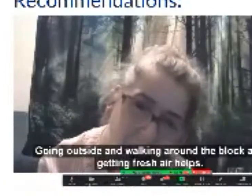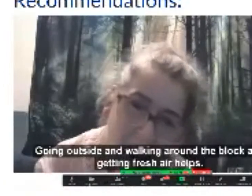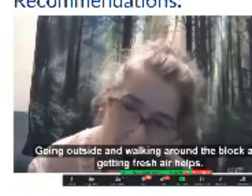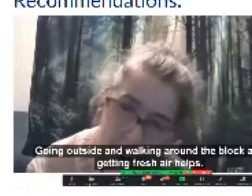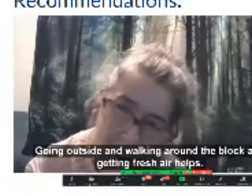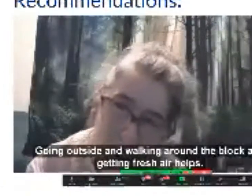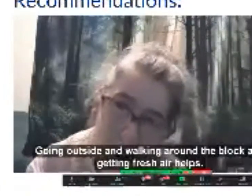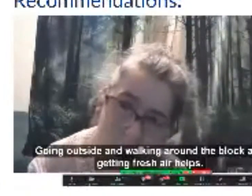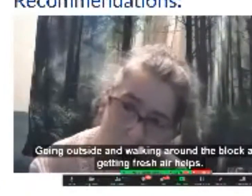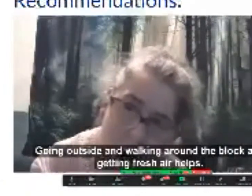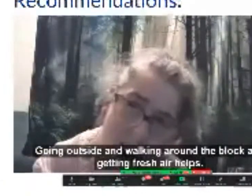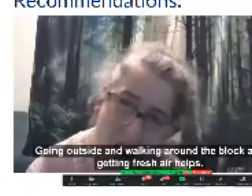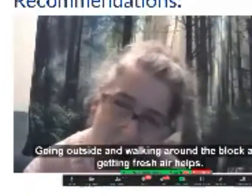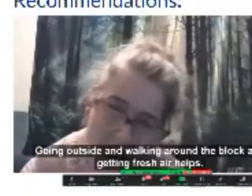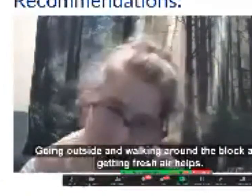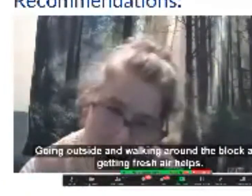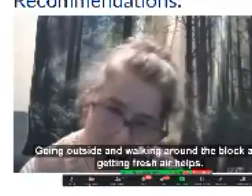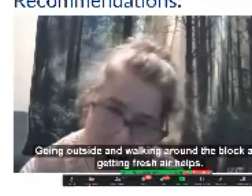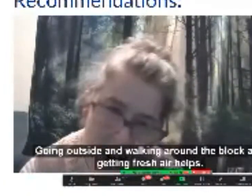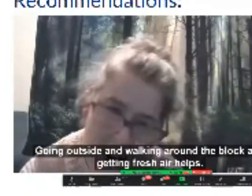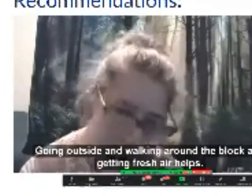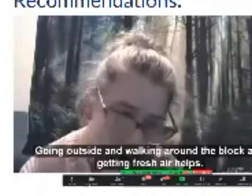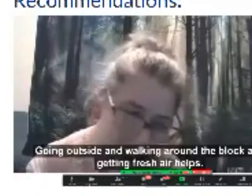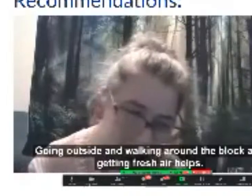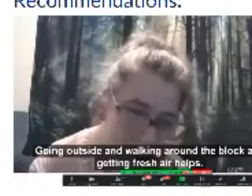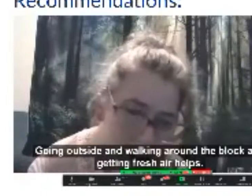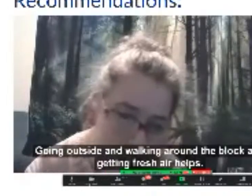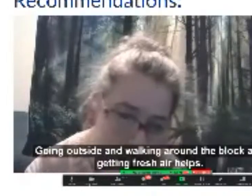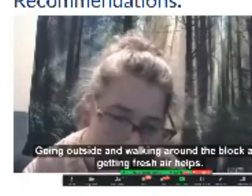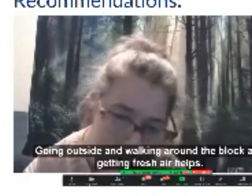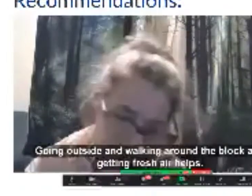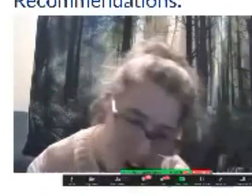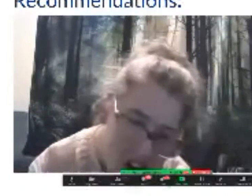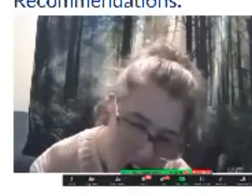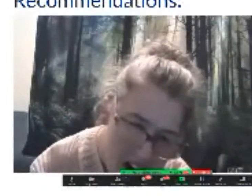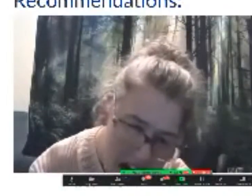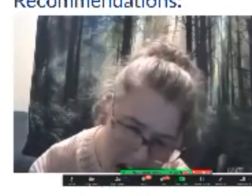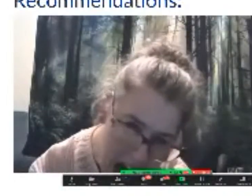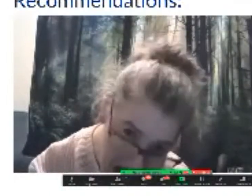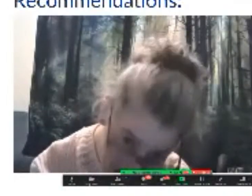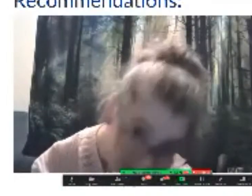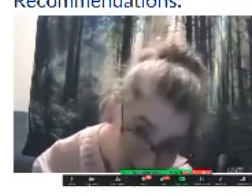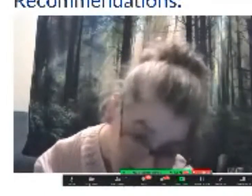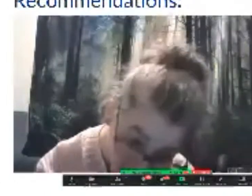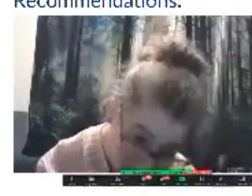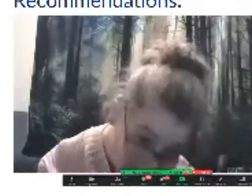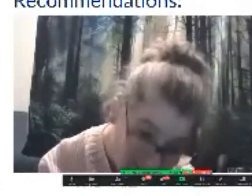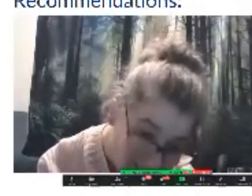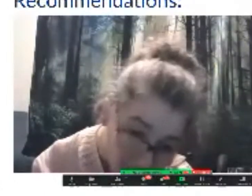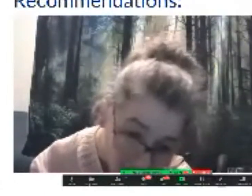Going outside and walking around the block and getting fresh air helps.